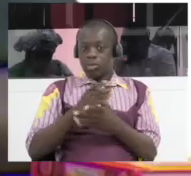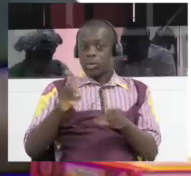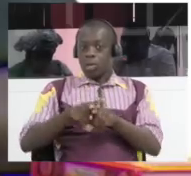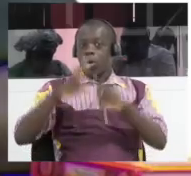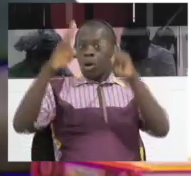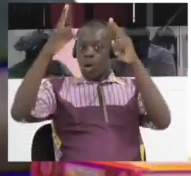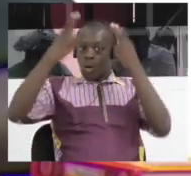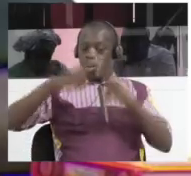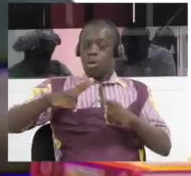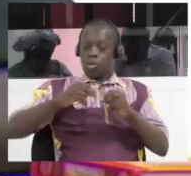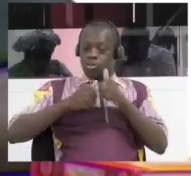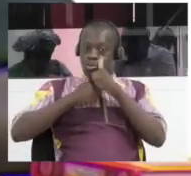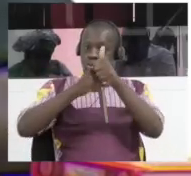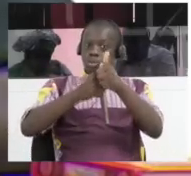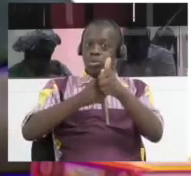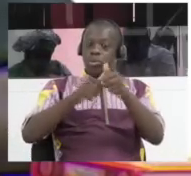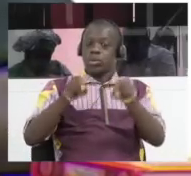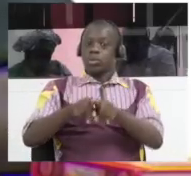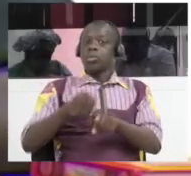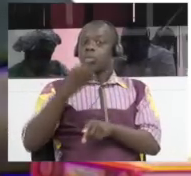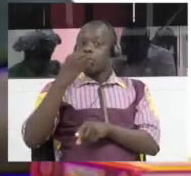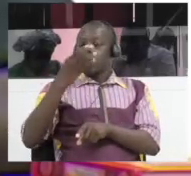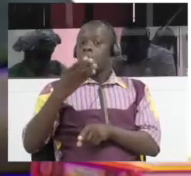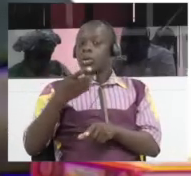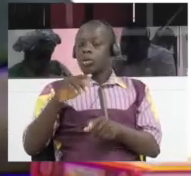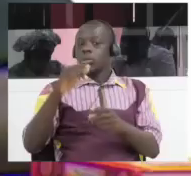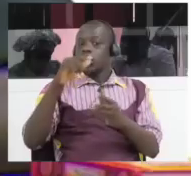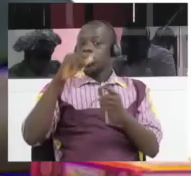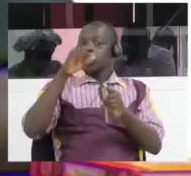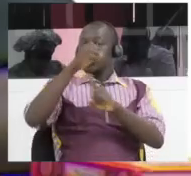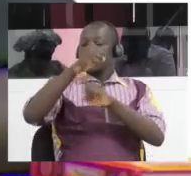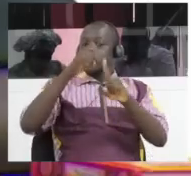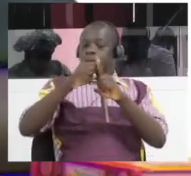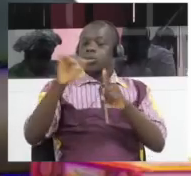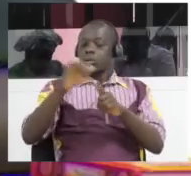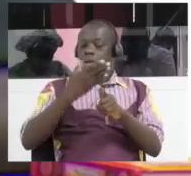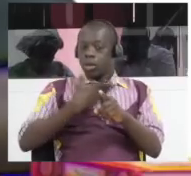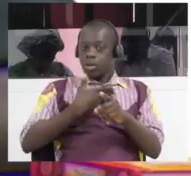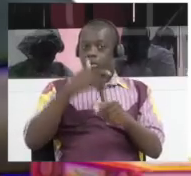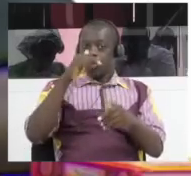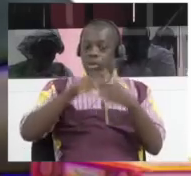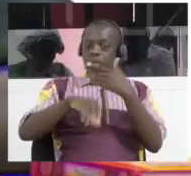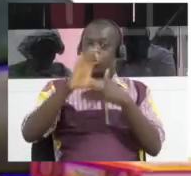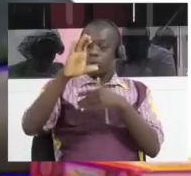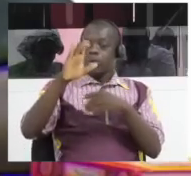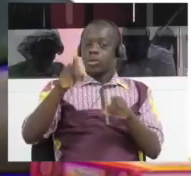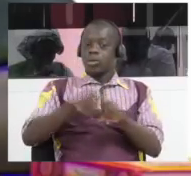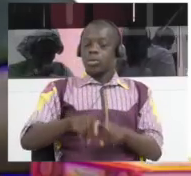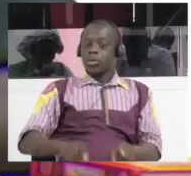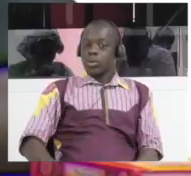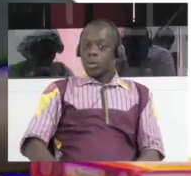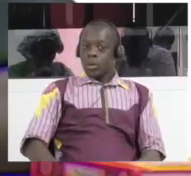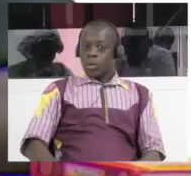order is maintained. He told us that, you know, in a situation like what we had in the country,